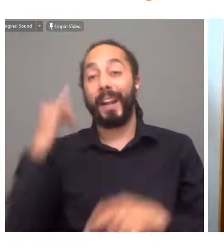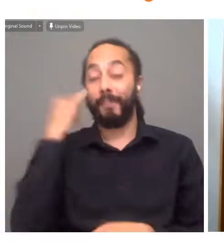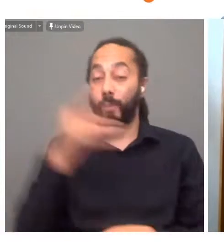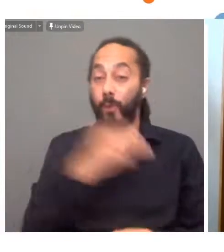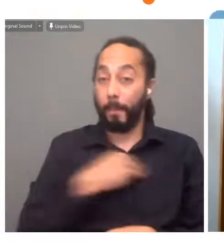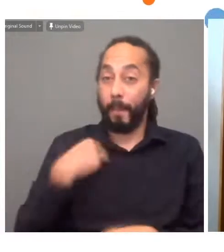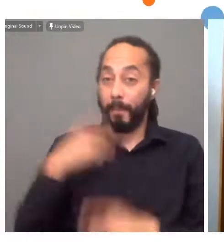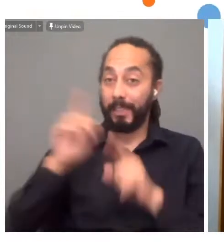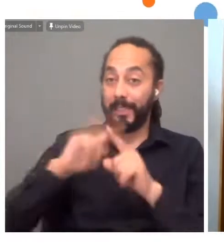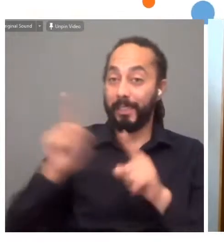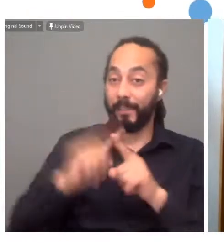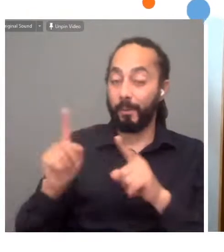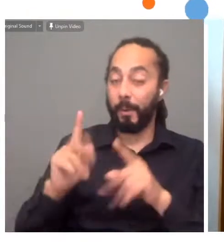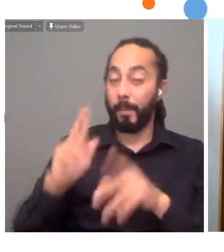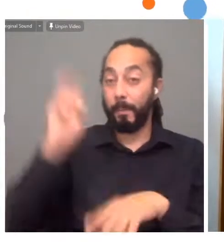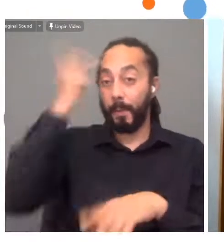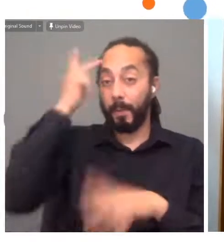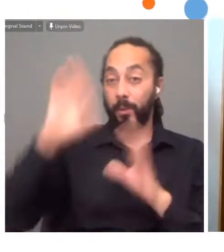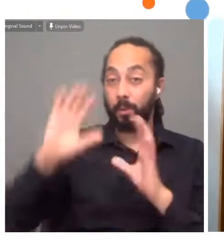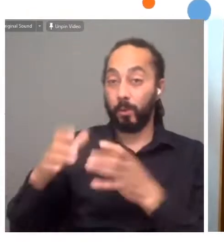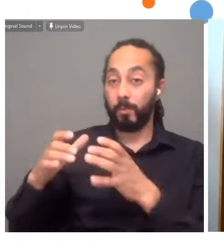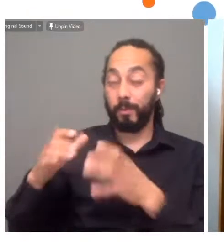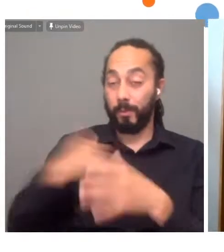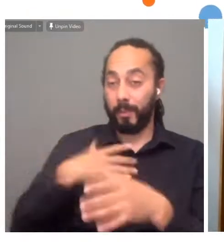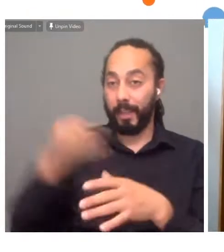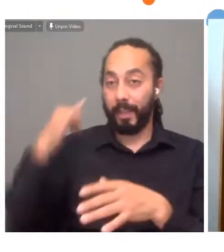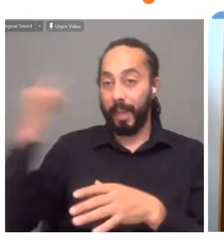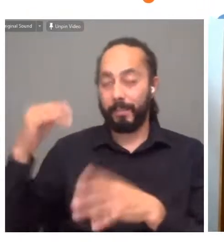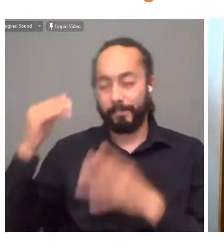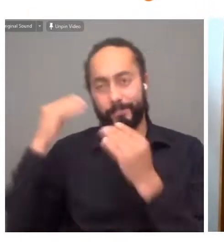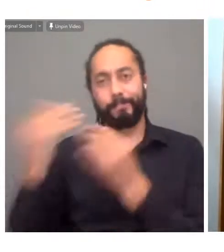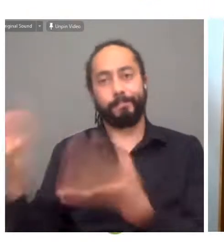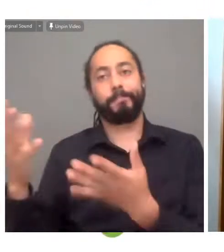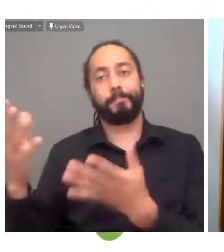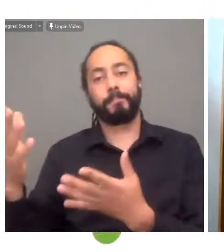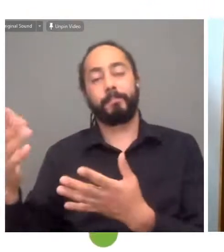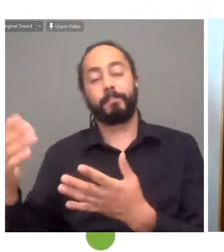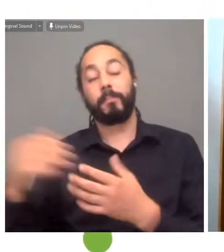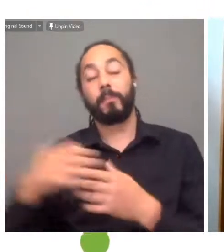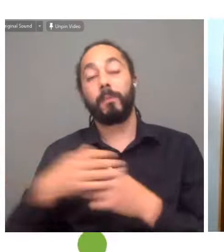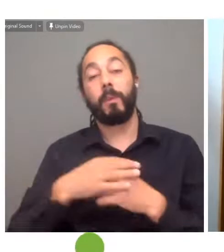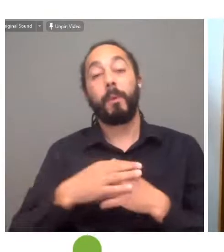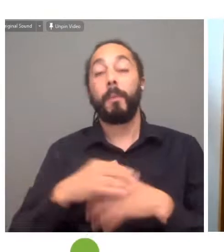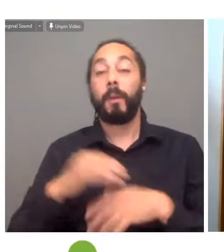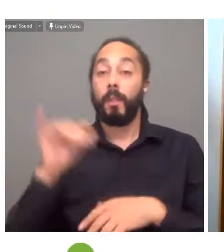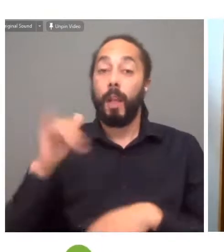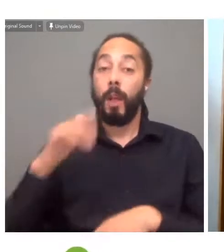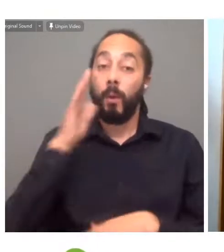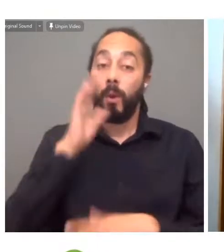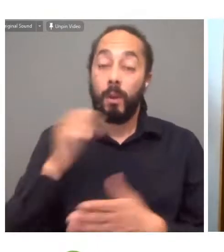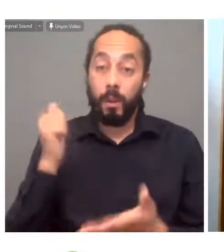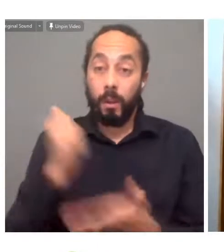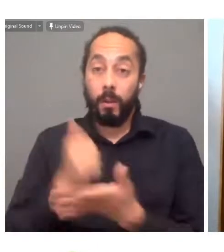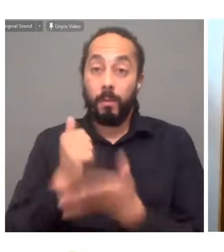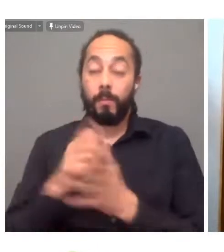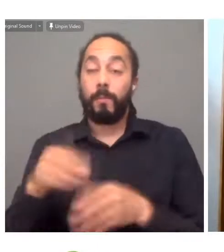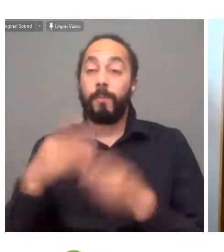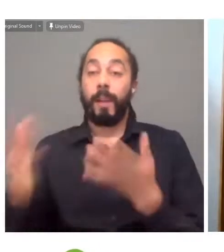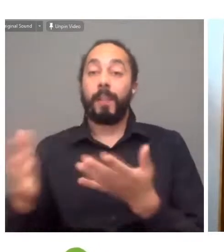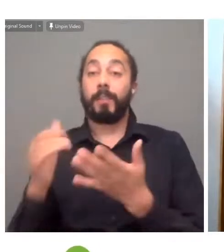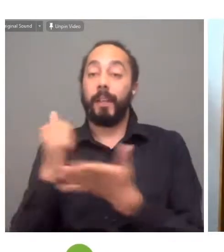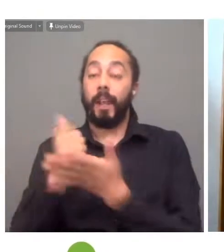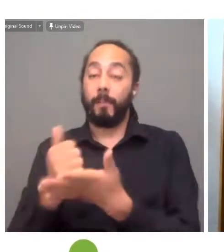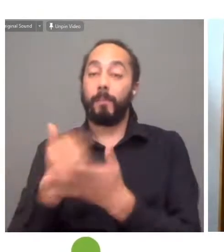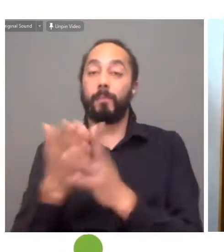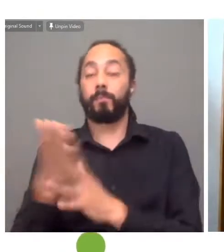idea, you should tell them. But it would provide assistance until the middle of 2021,